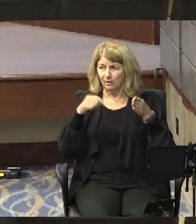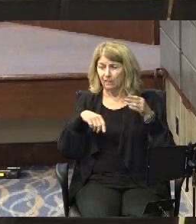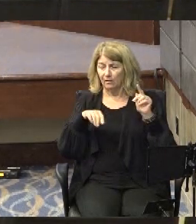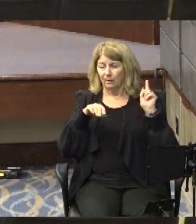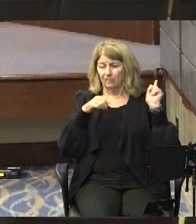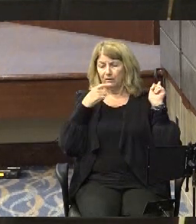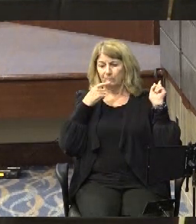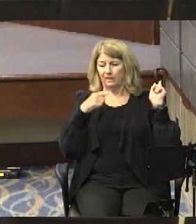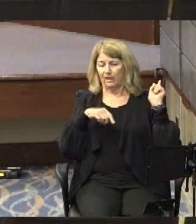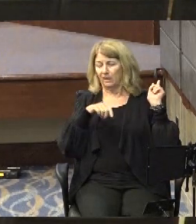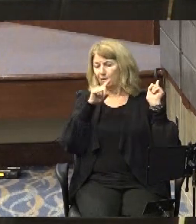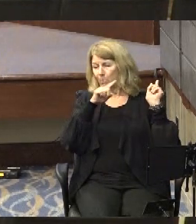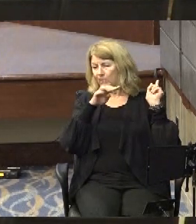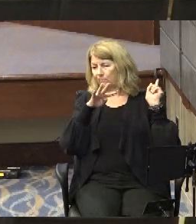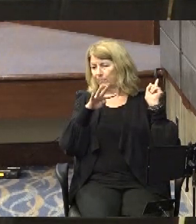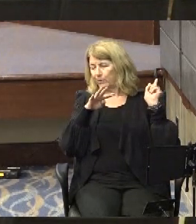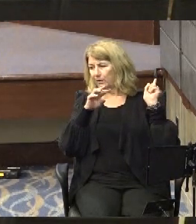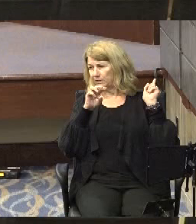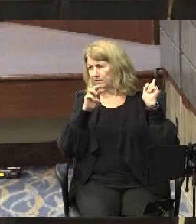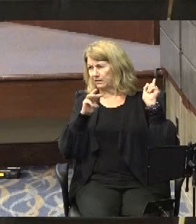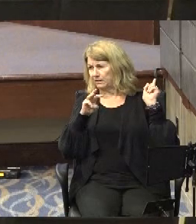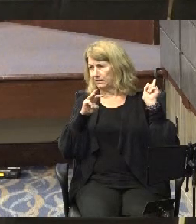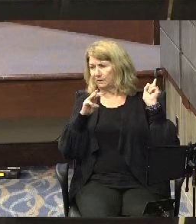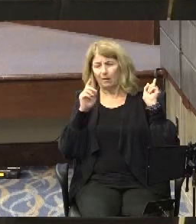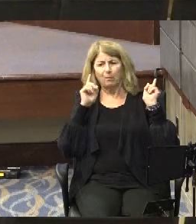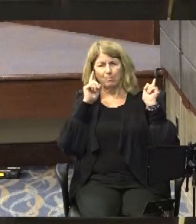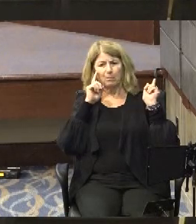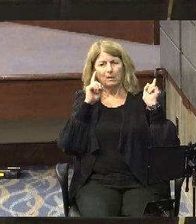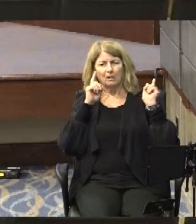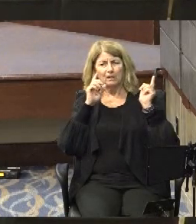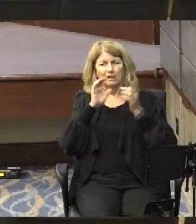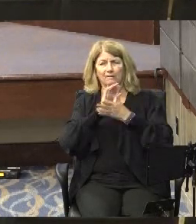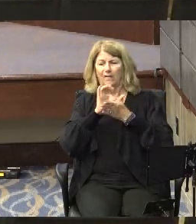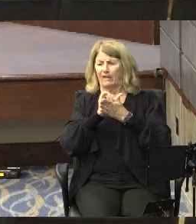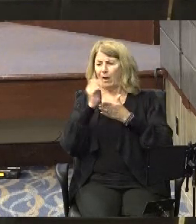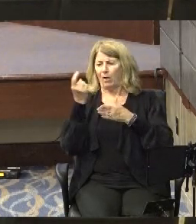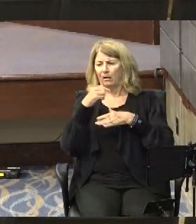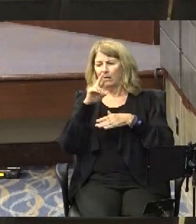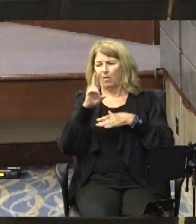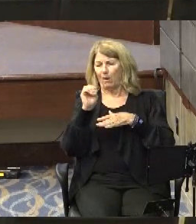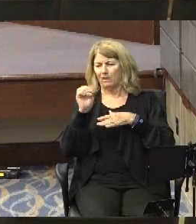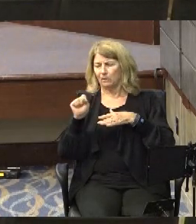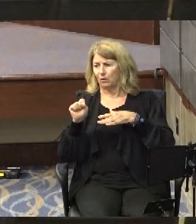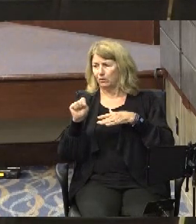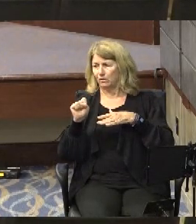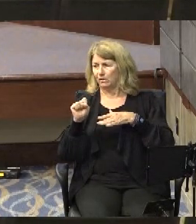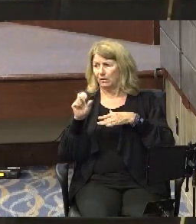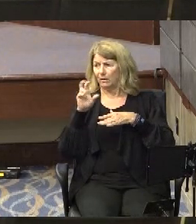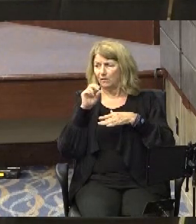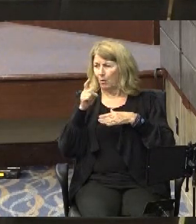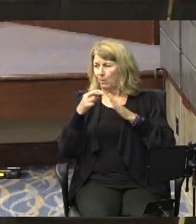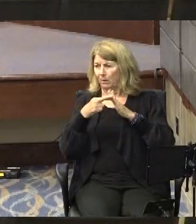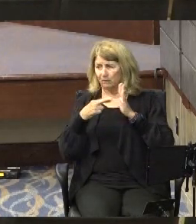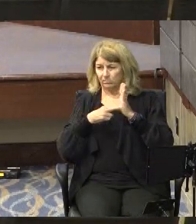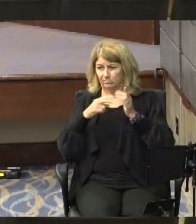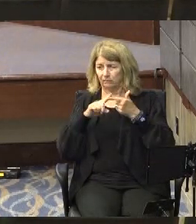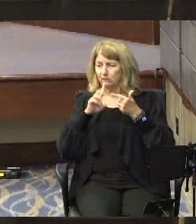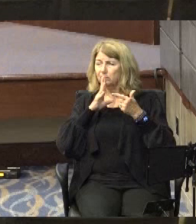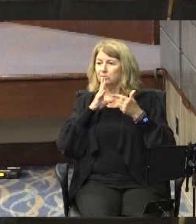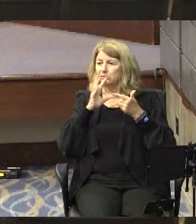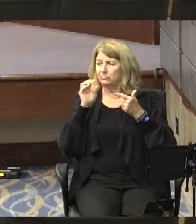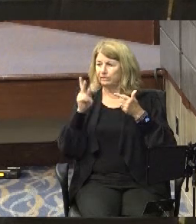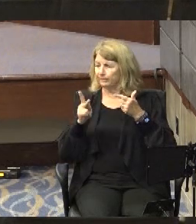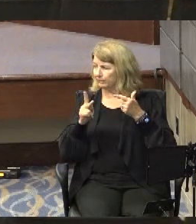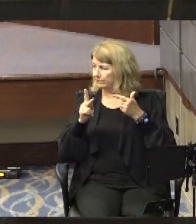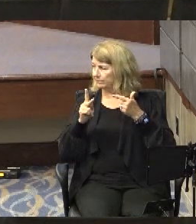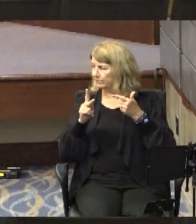Is that what you said? Yeah, I believe it's 146. Just a resolution, so. And no one's registered to speak? Okay, so do we have a